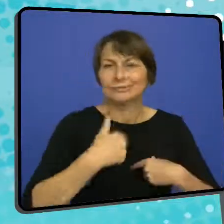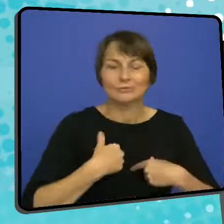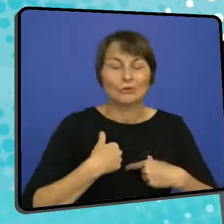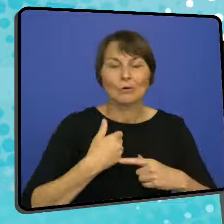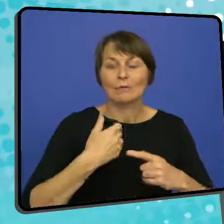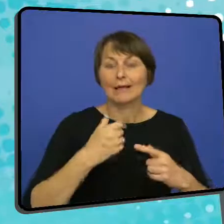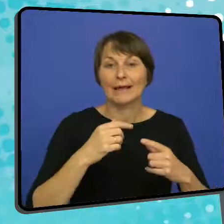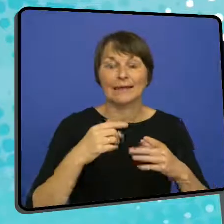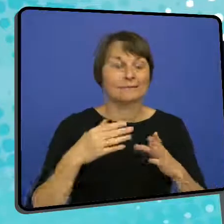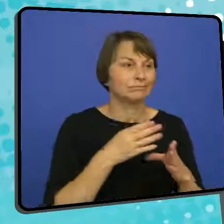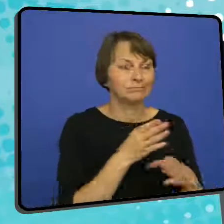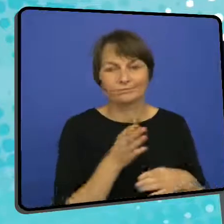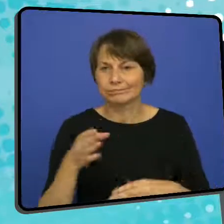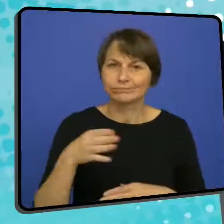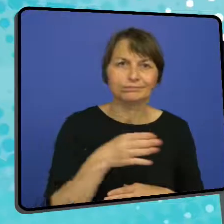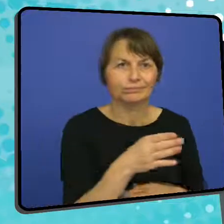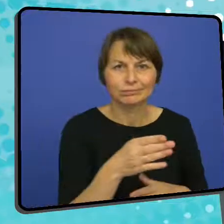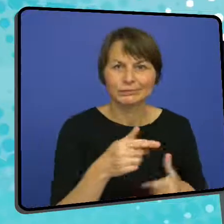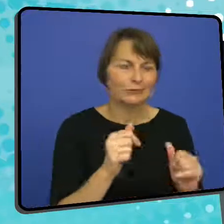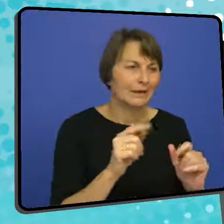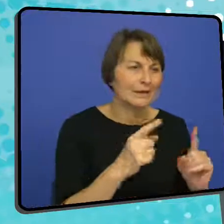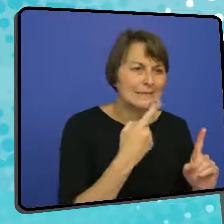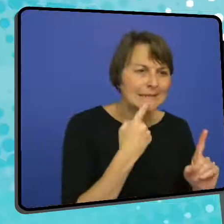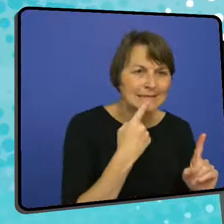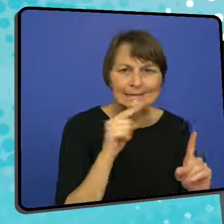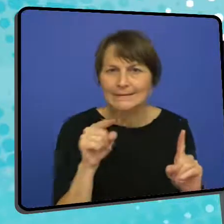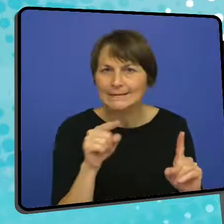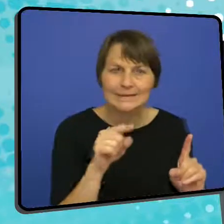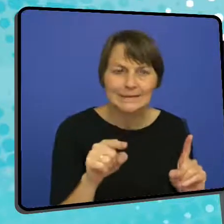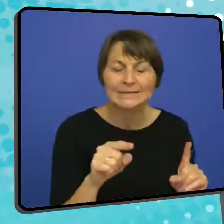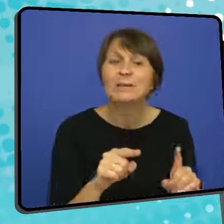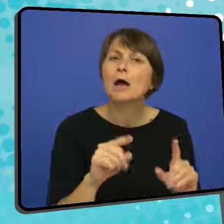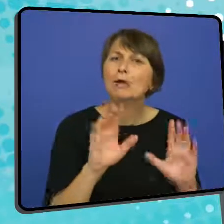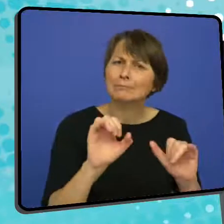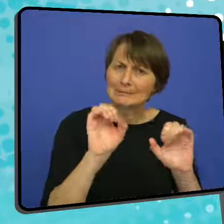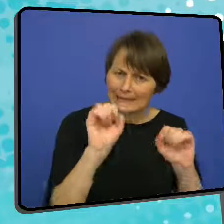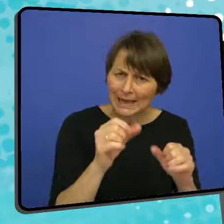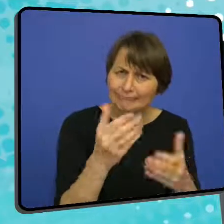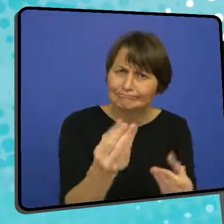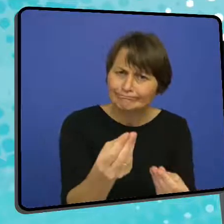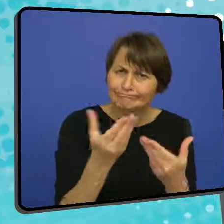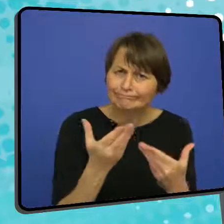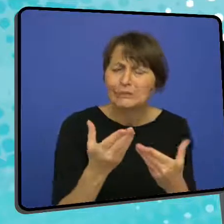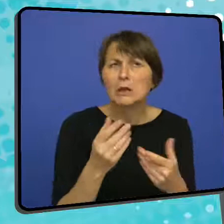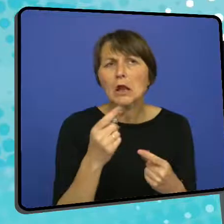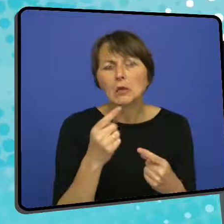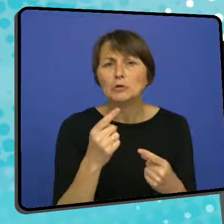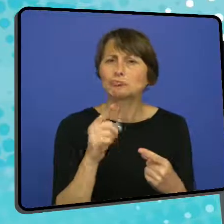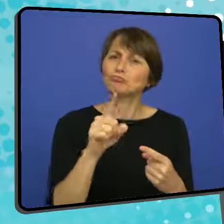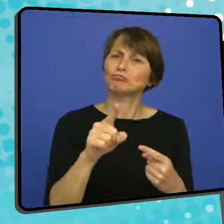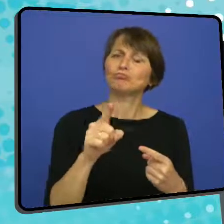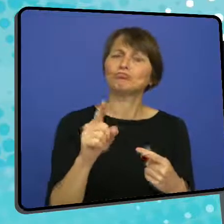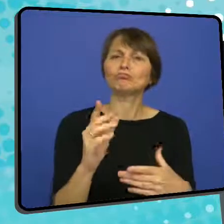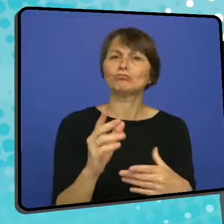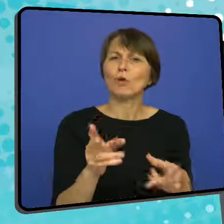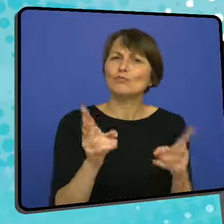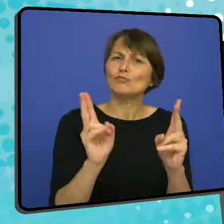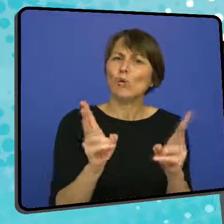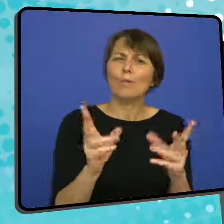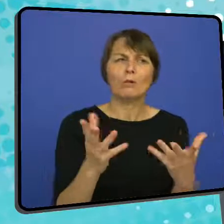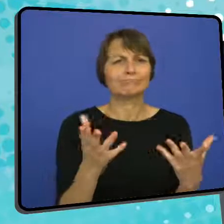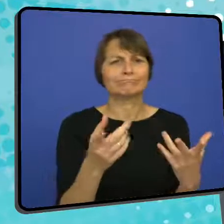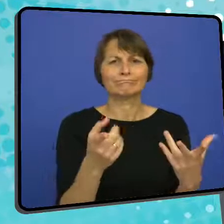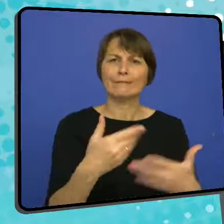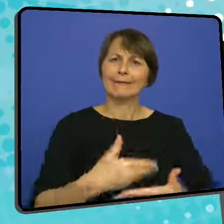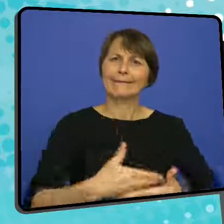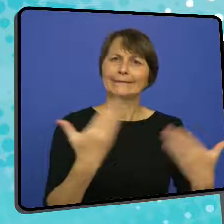directions, trying new things. But could you describe to us sort of what does the average day look like in your role? What do you do? What are the